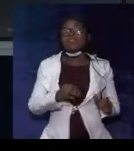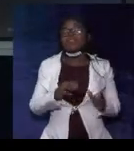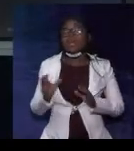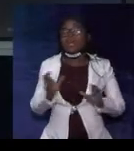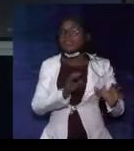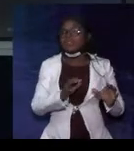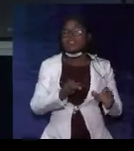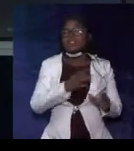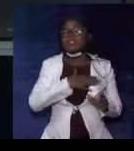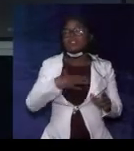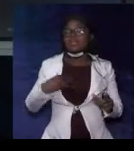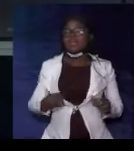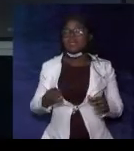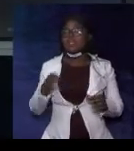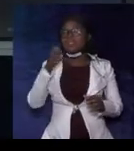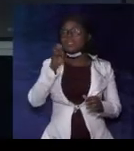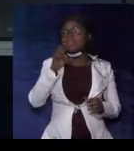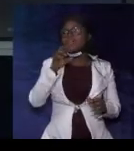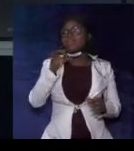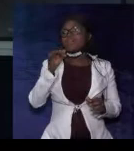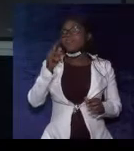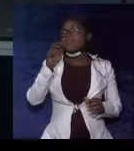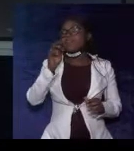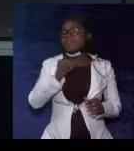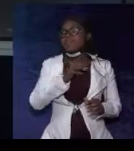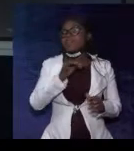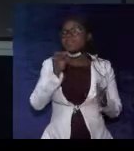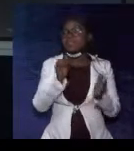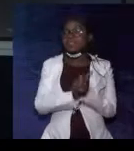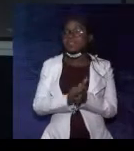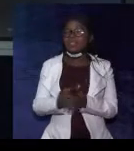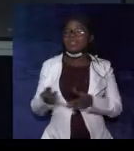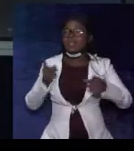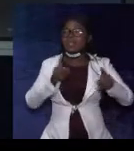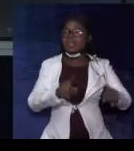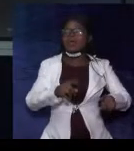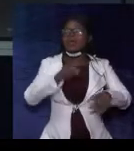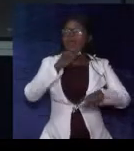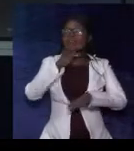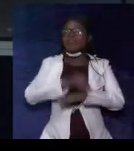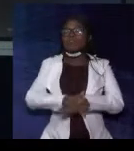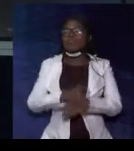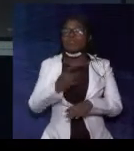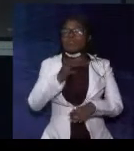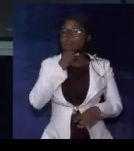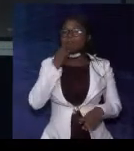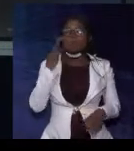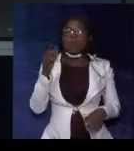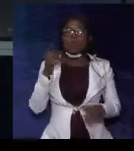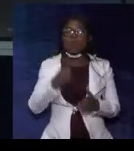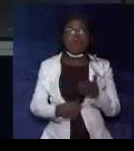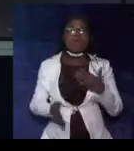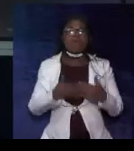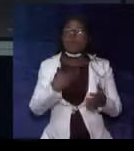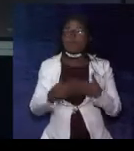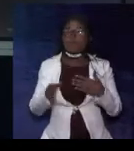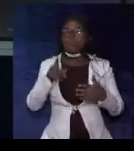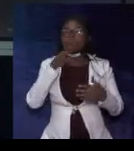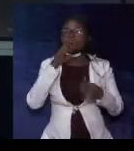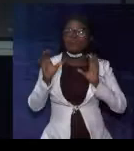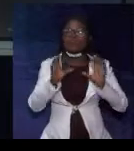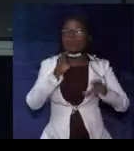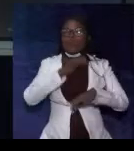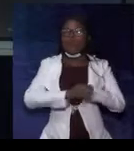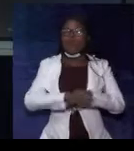that's where you record it. That's daily farm record, as the name implies. Daily, whatever you do on the farm every day,